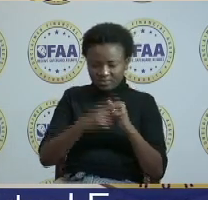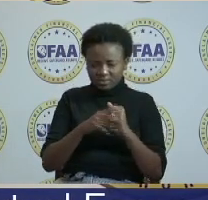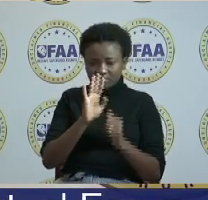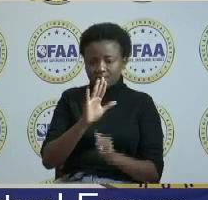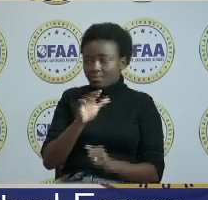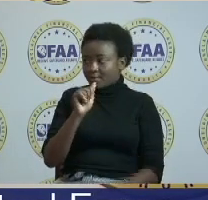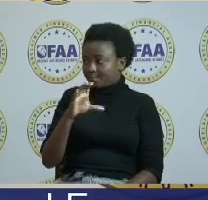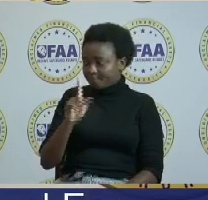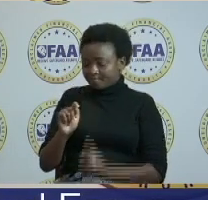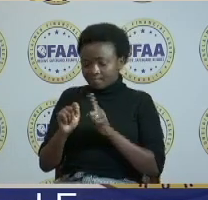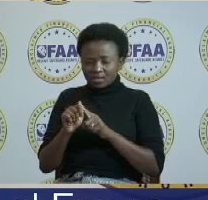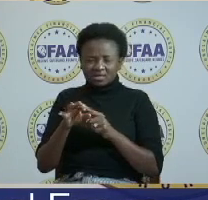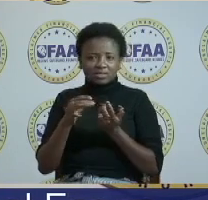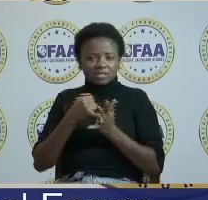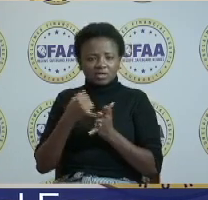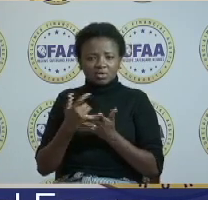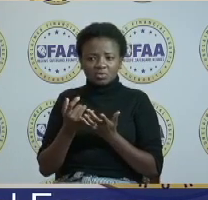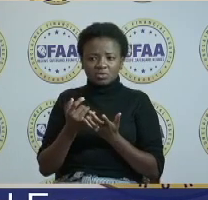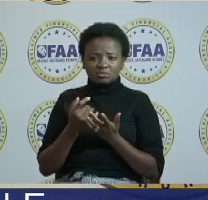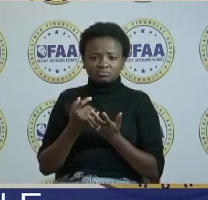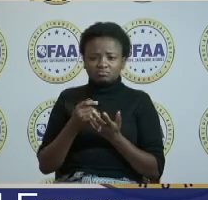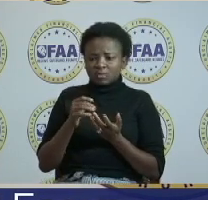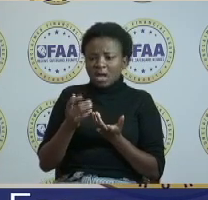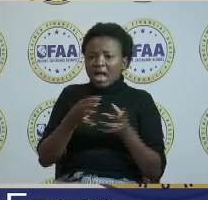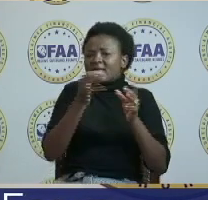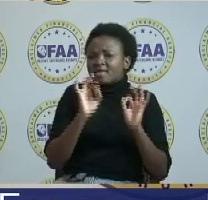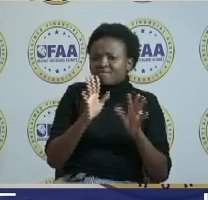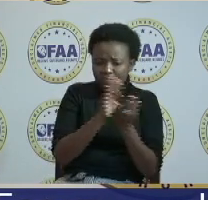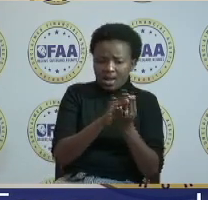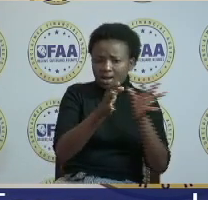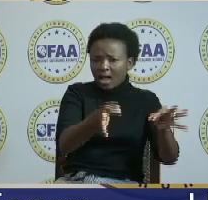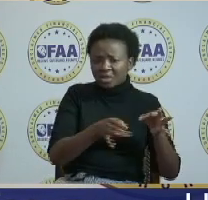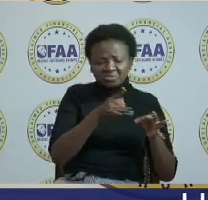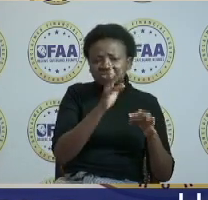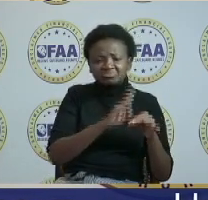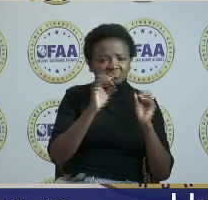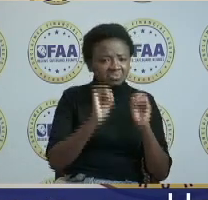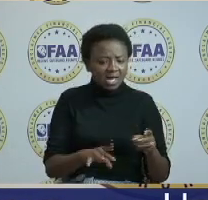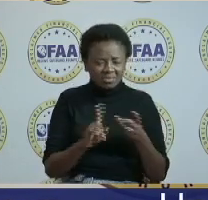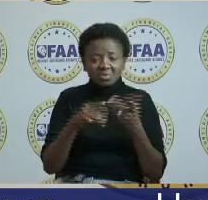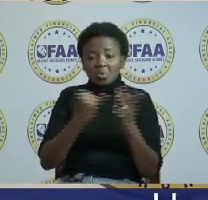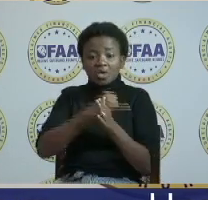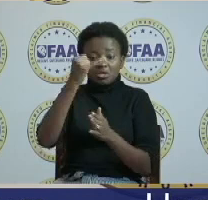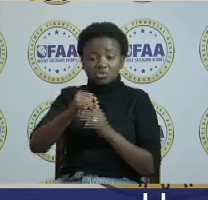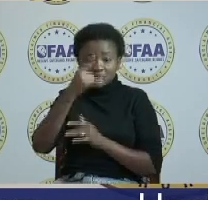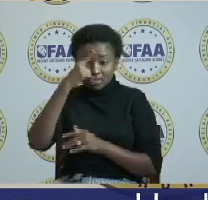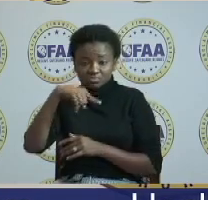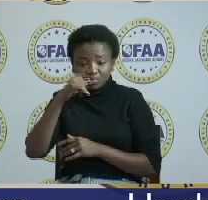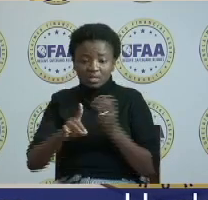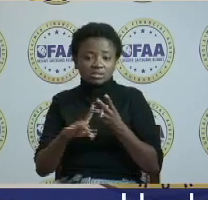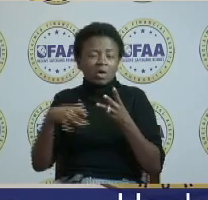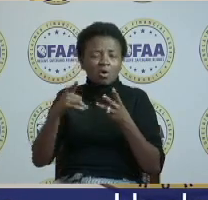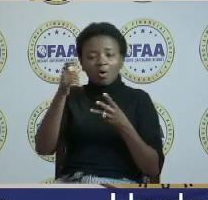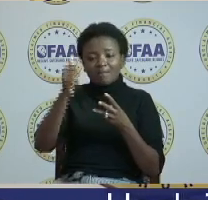Act, it covers things like dormant account, insurance policies which have matured, the